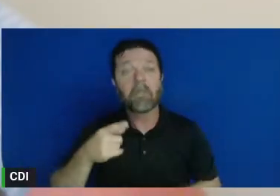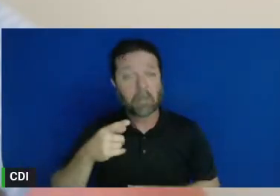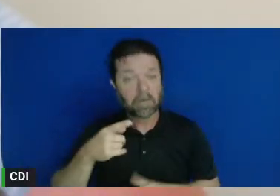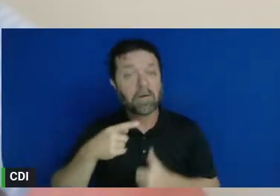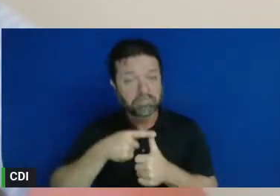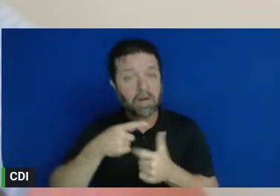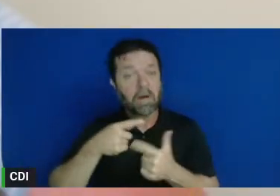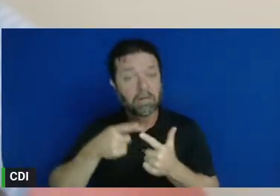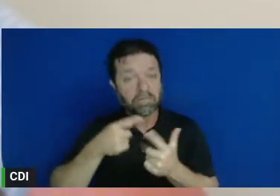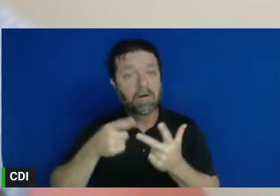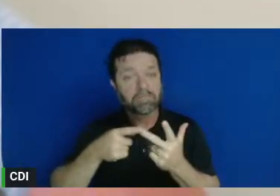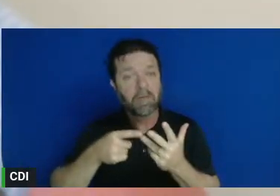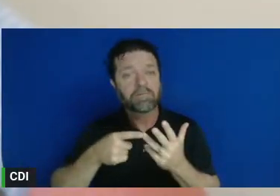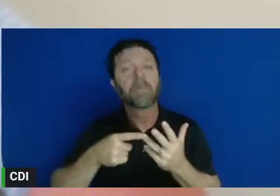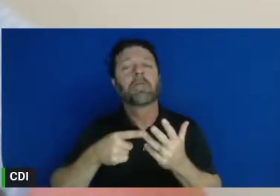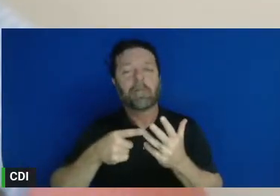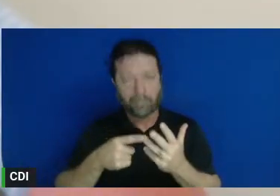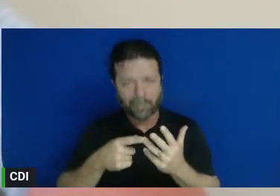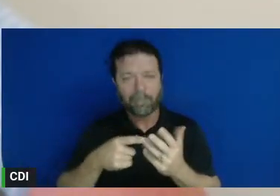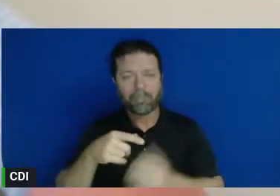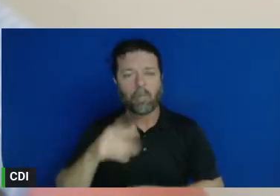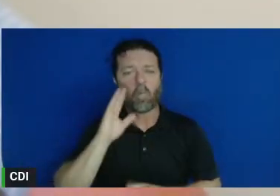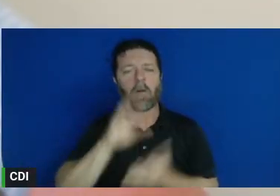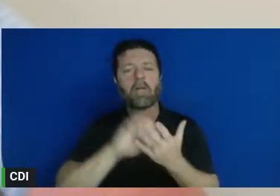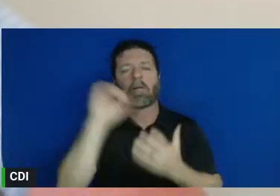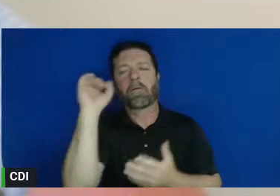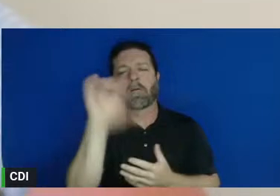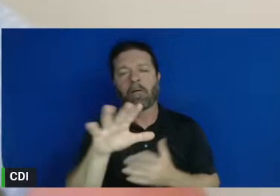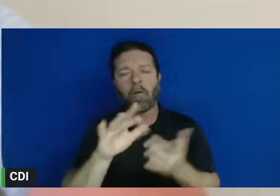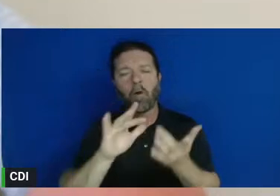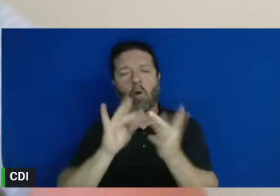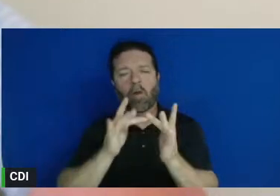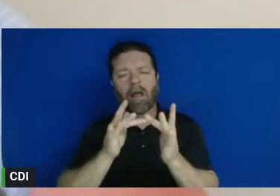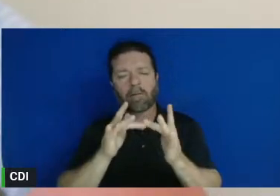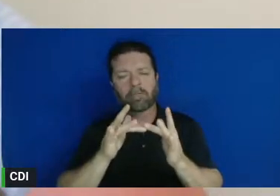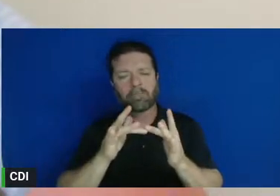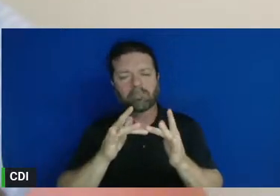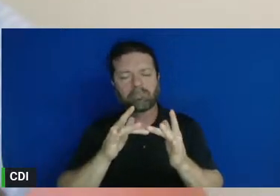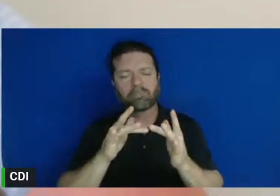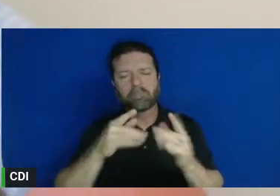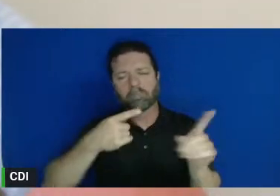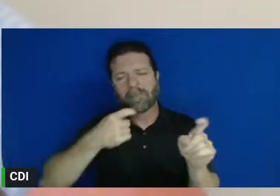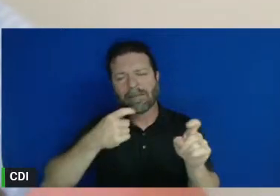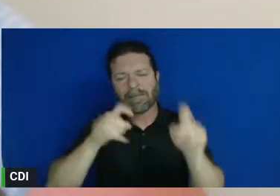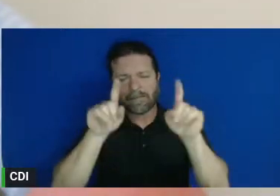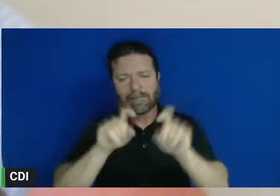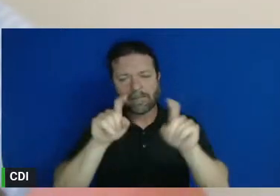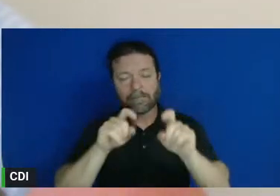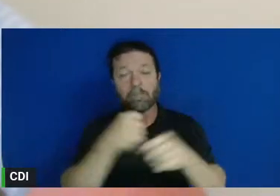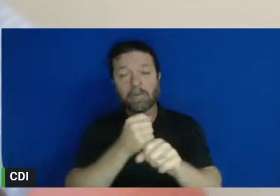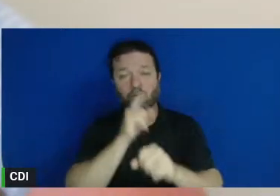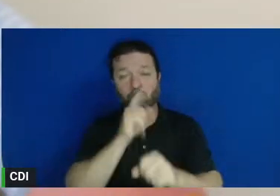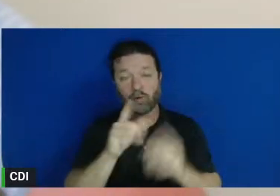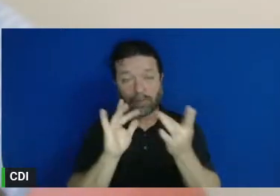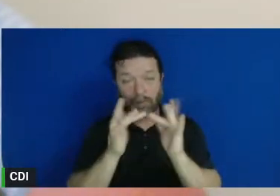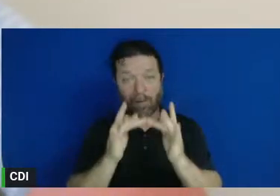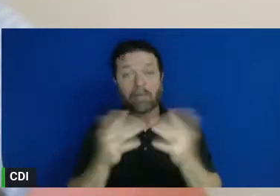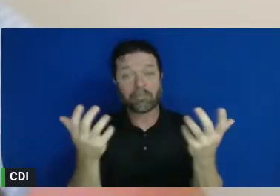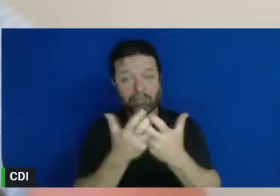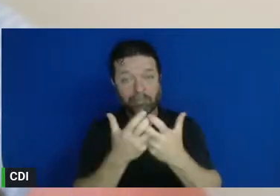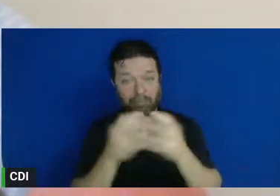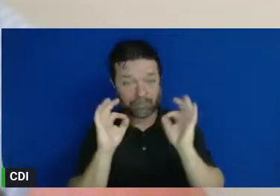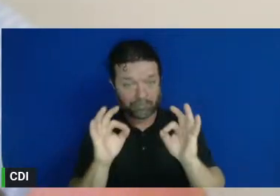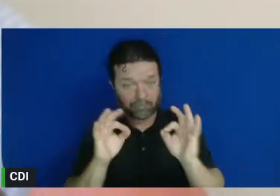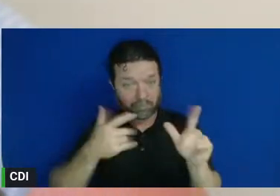speed test to confirm that they have the proper internet. If they don't at that moment, whether it's they